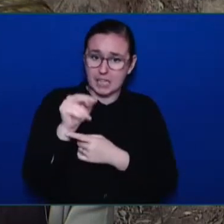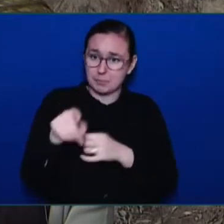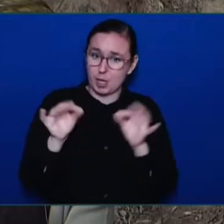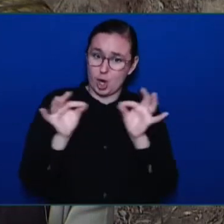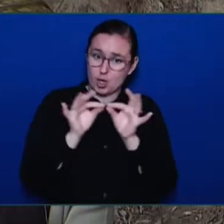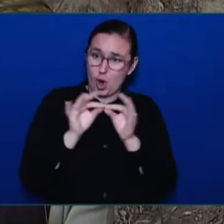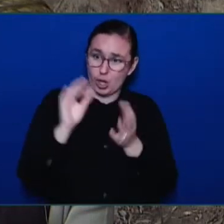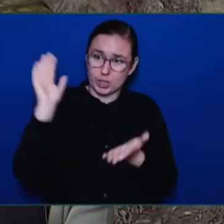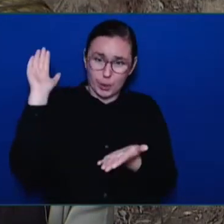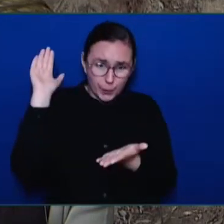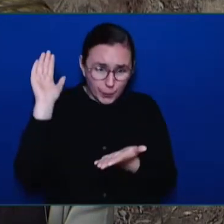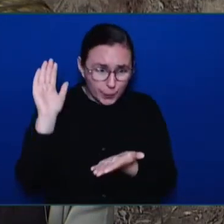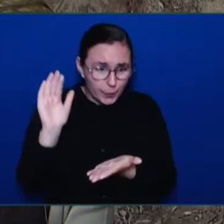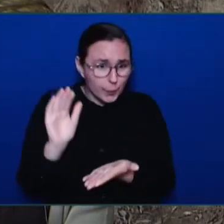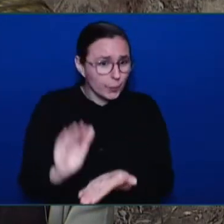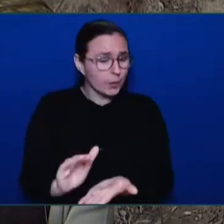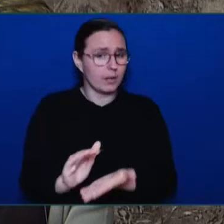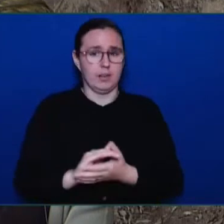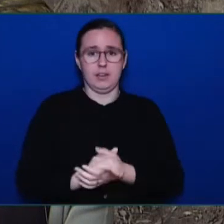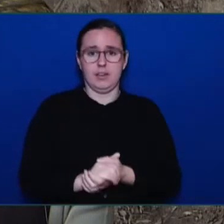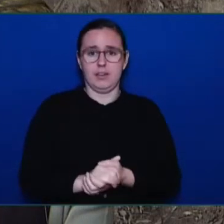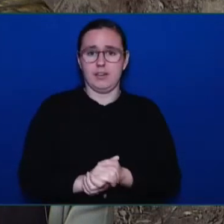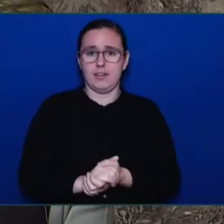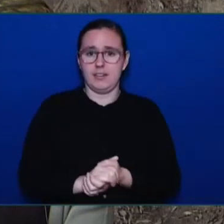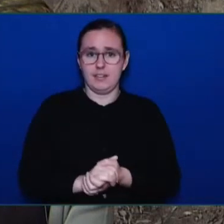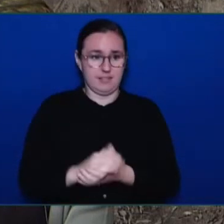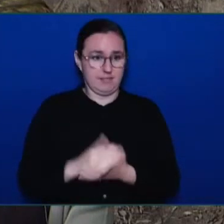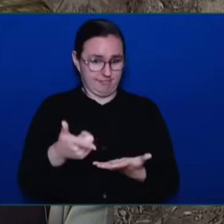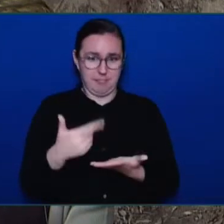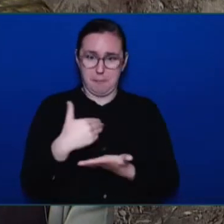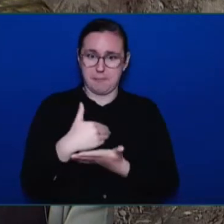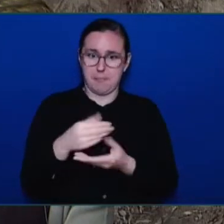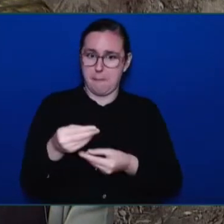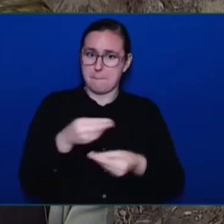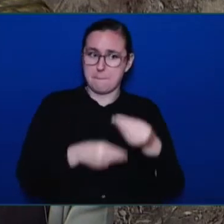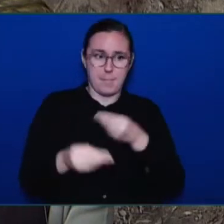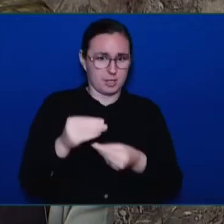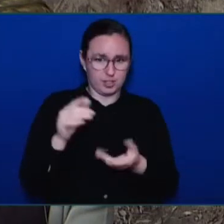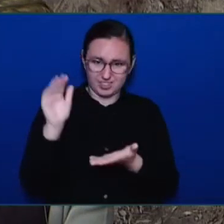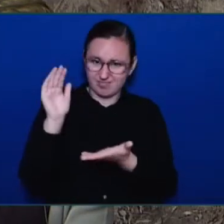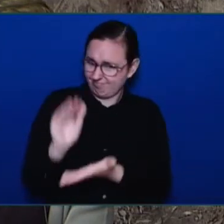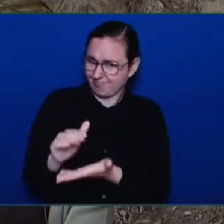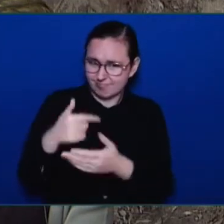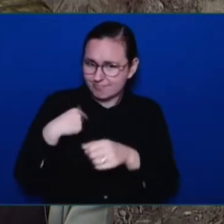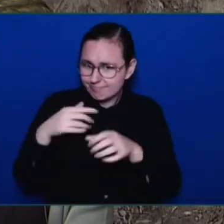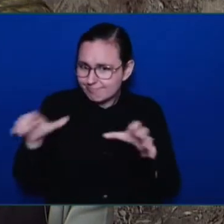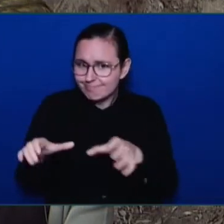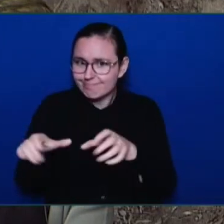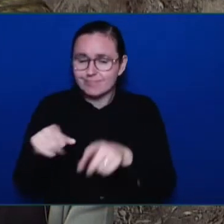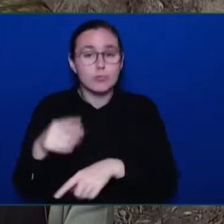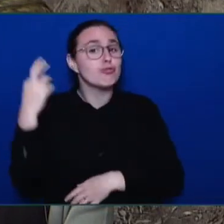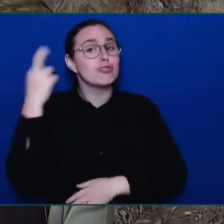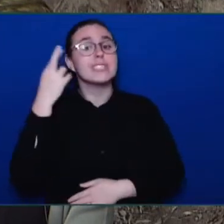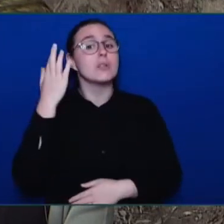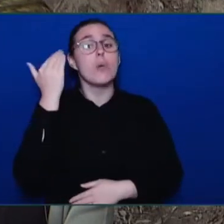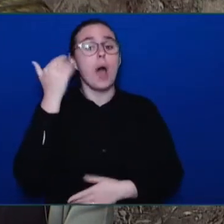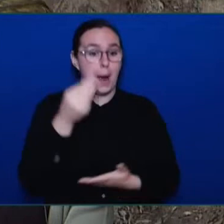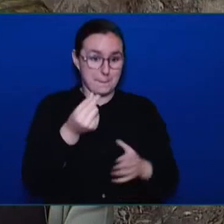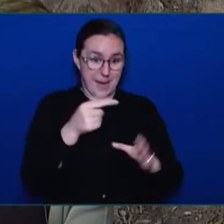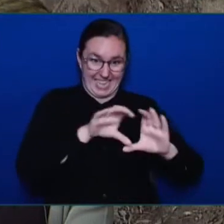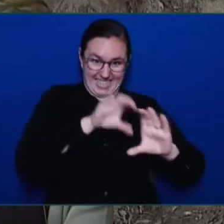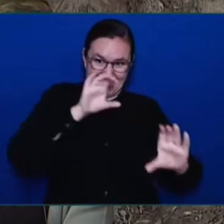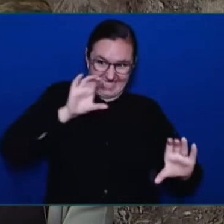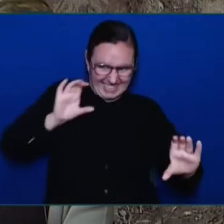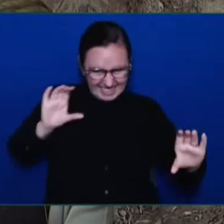as a share of the budget, Honourable Speaker. And the reason why is we want, to the maximum extent possible, every dollar to go into